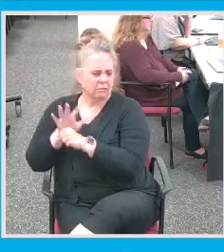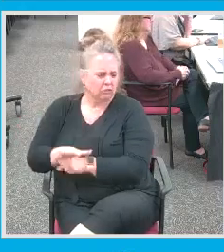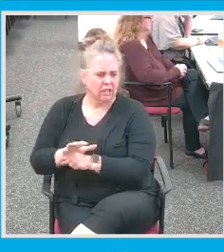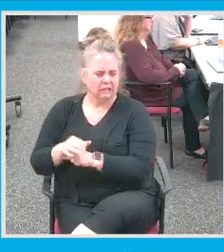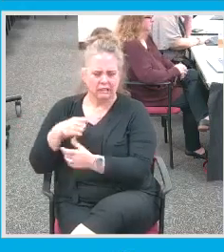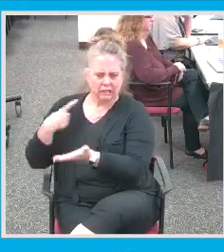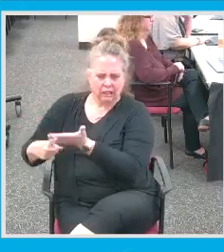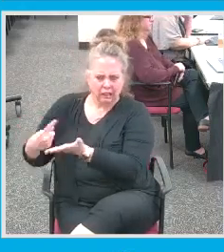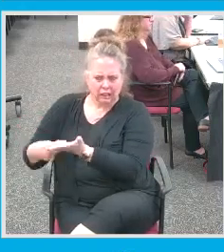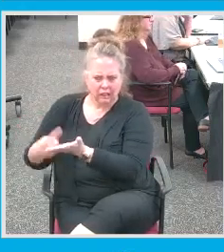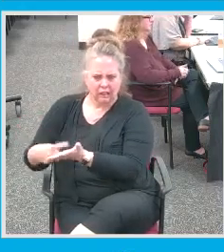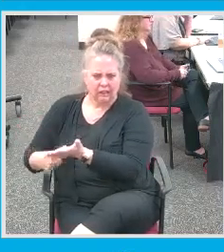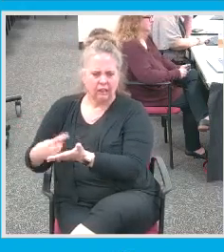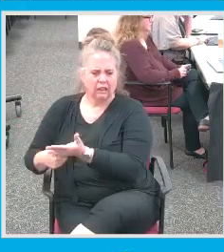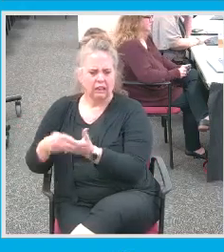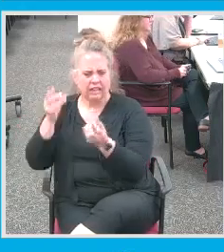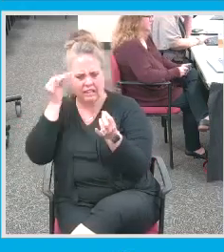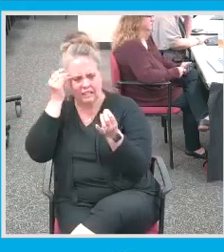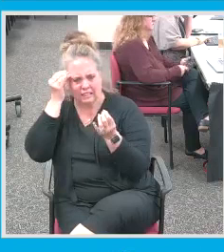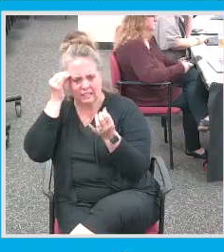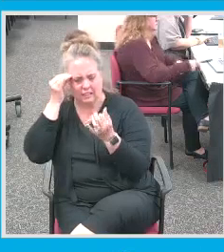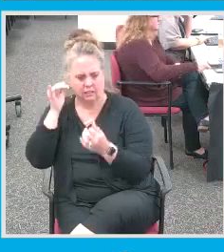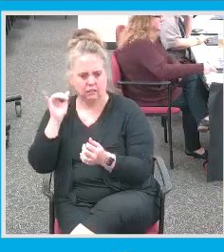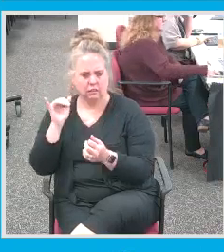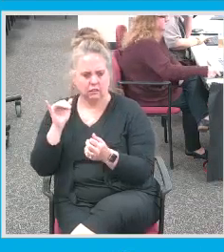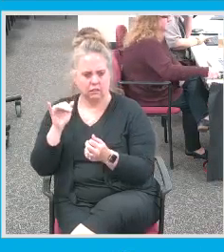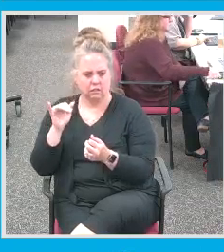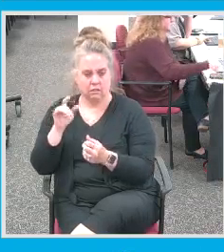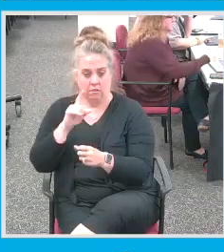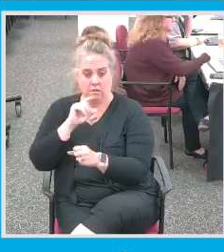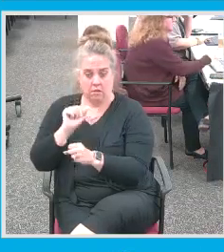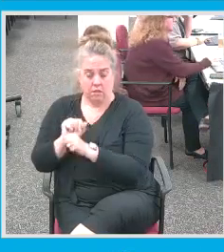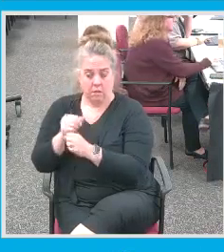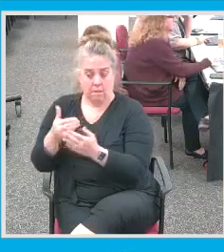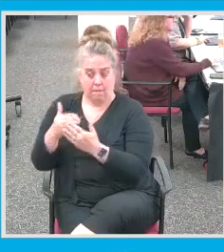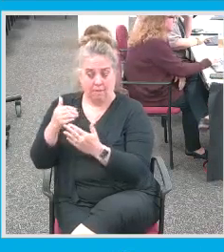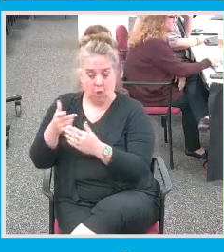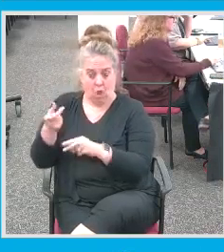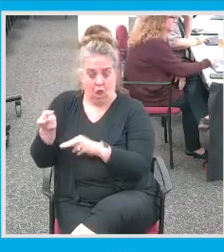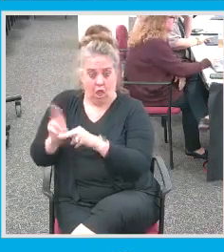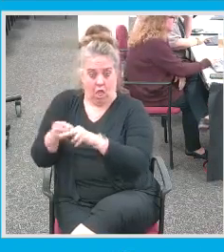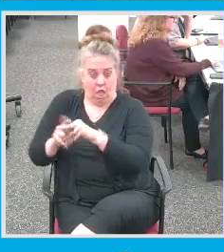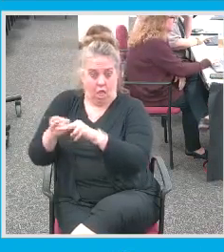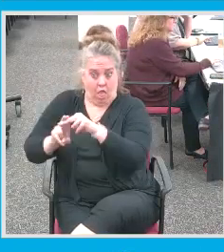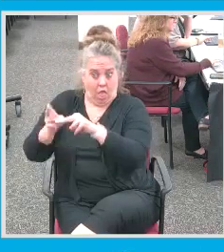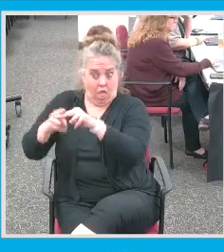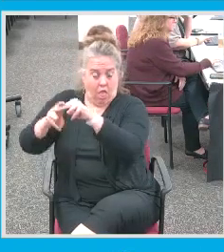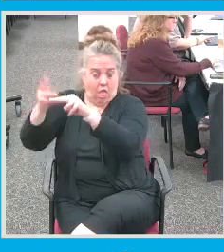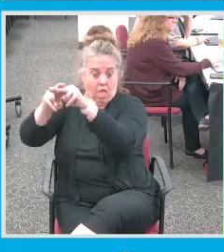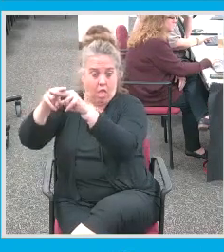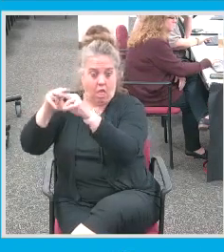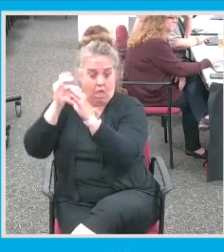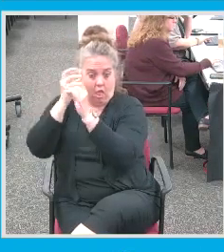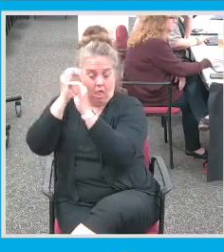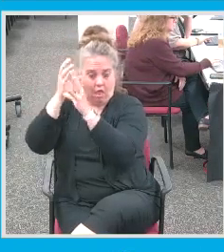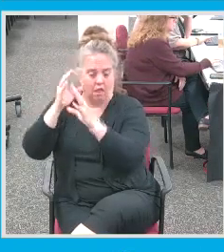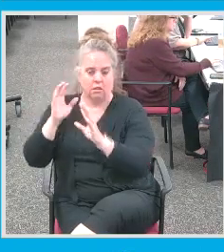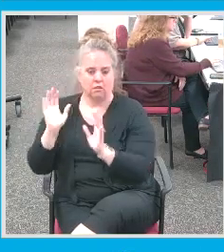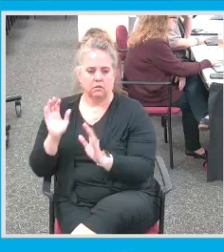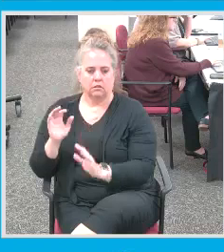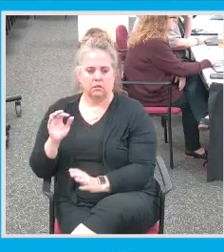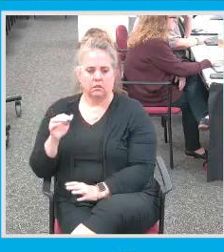space, before he's really to that height of his crisis, as someone who's informed, I might initiate a